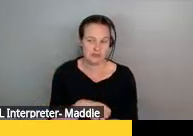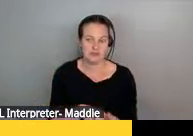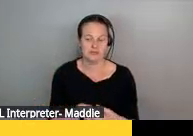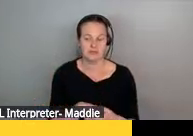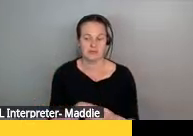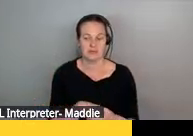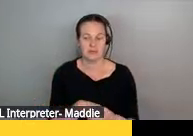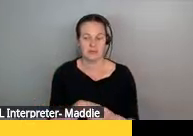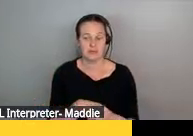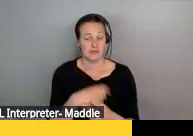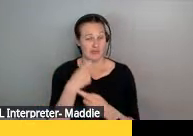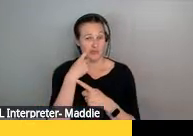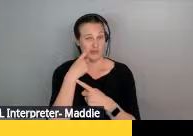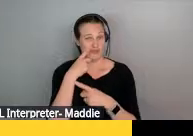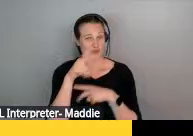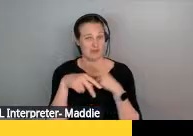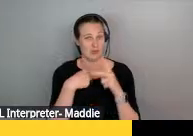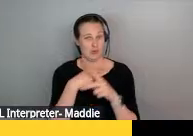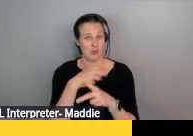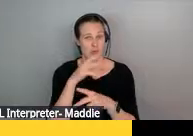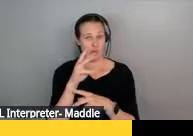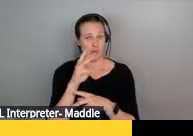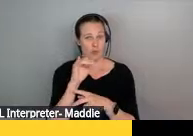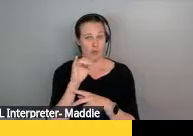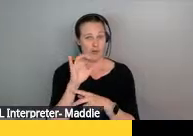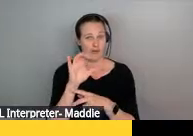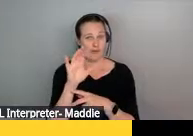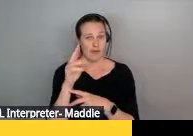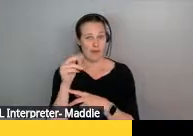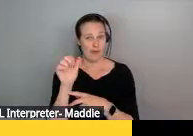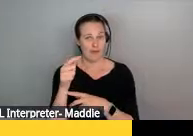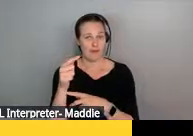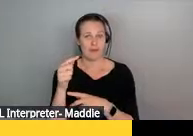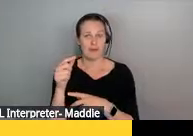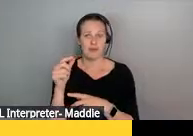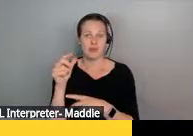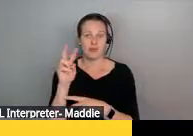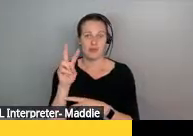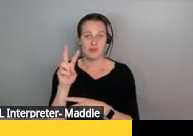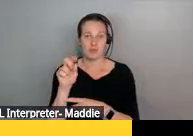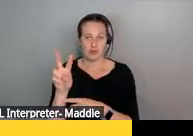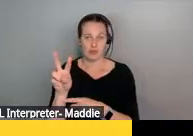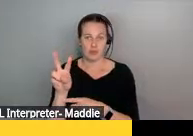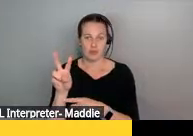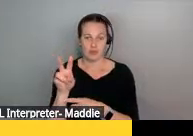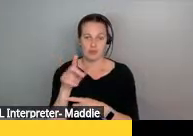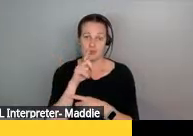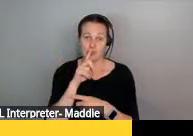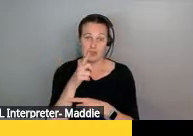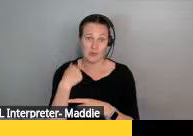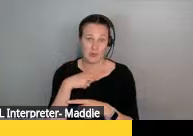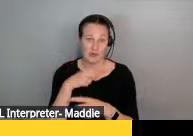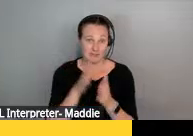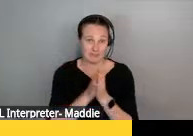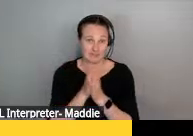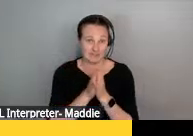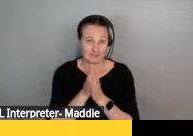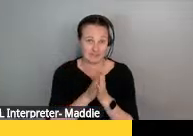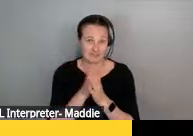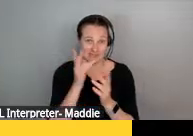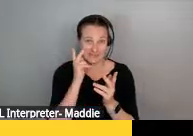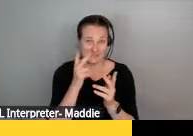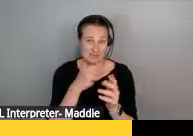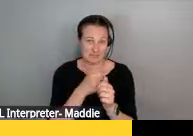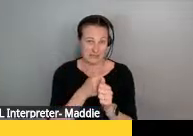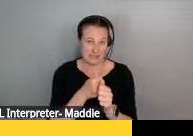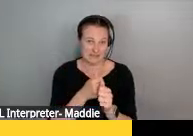recent version of WCAG is 2.2. And so we're really excited to see that update. It provides some